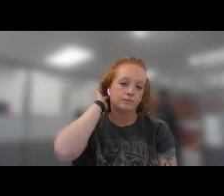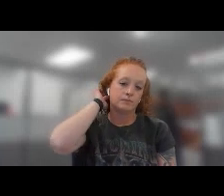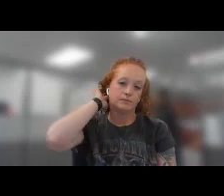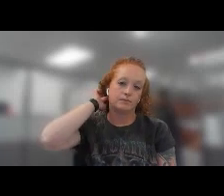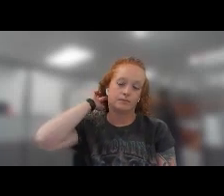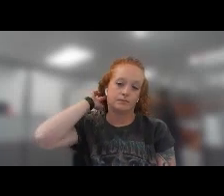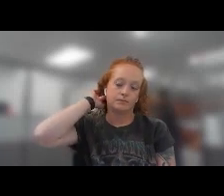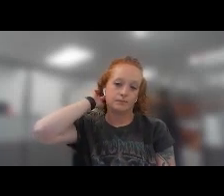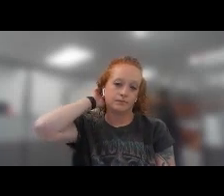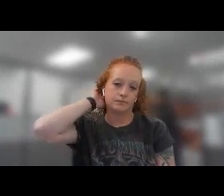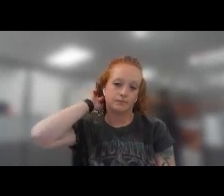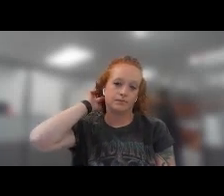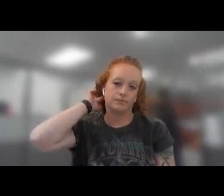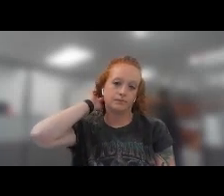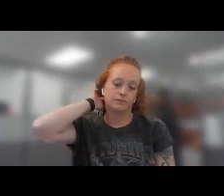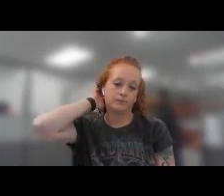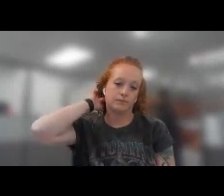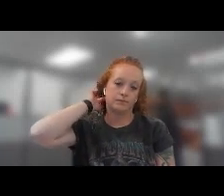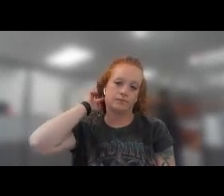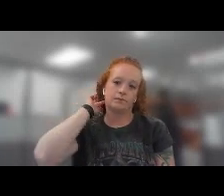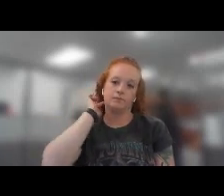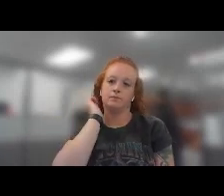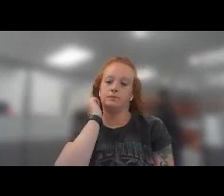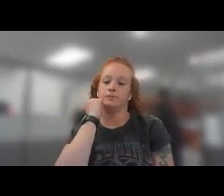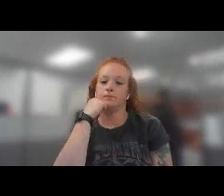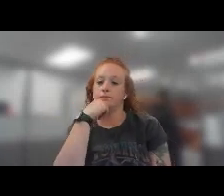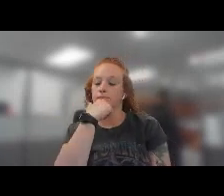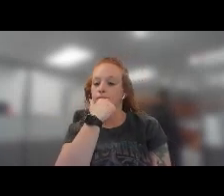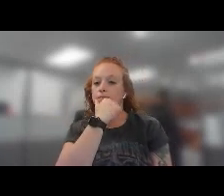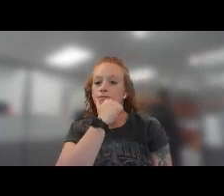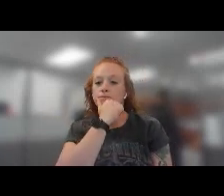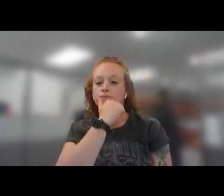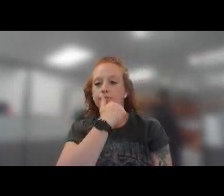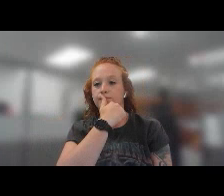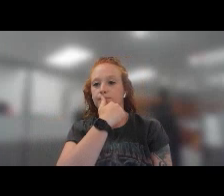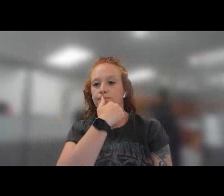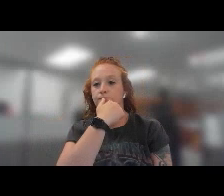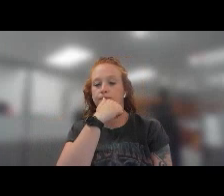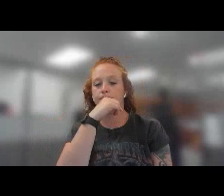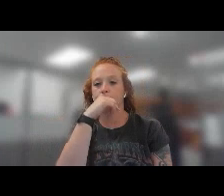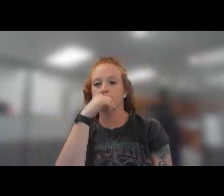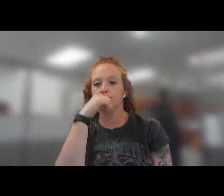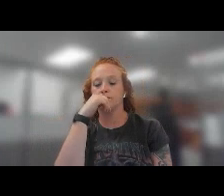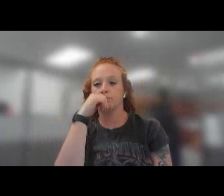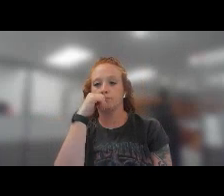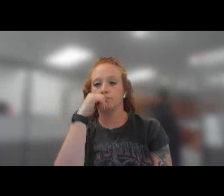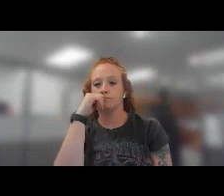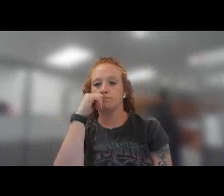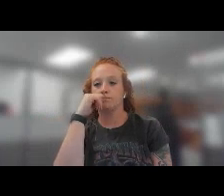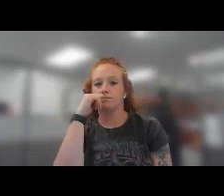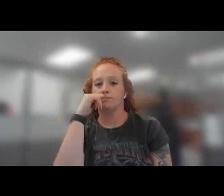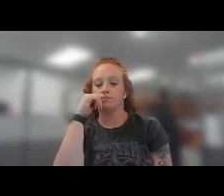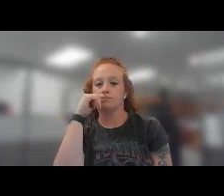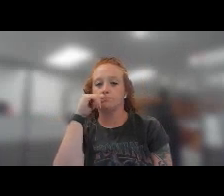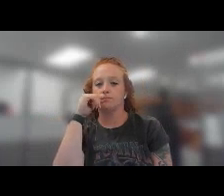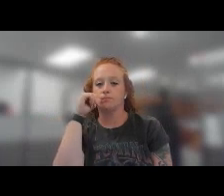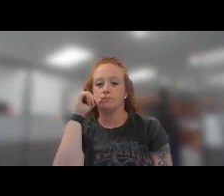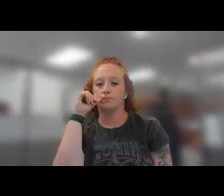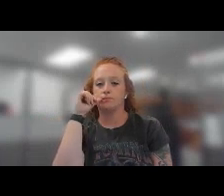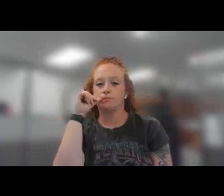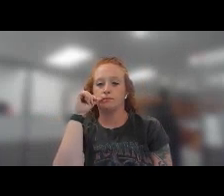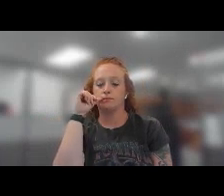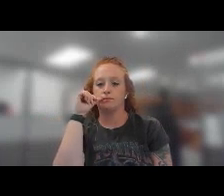or next to zero sexual health education. And then we have this alarming increase in STIs across the nation. And